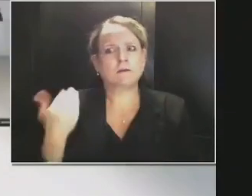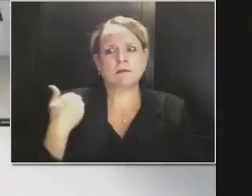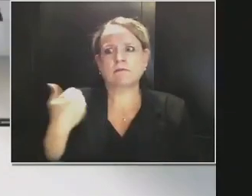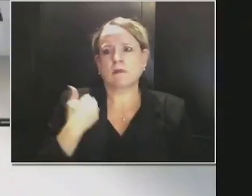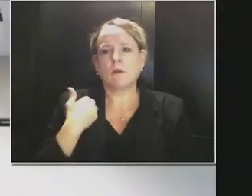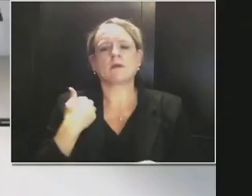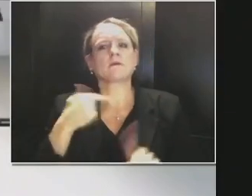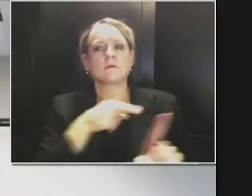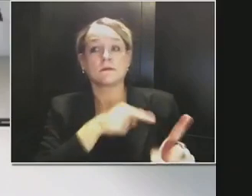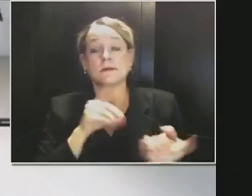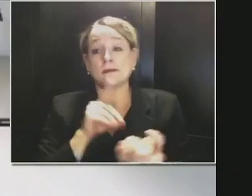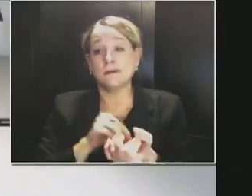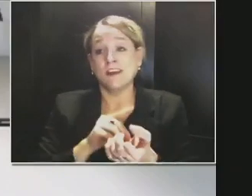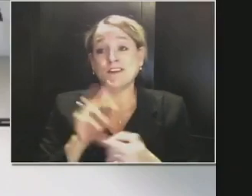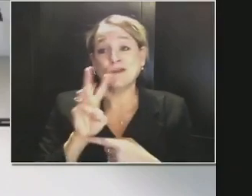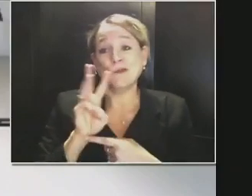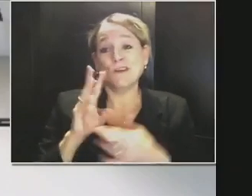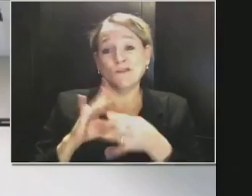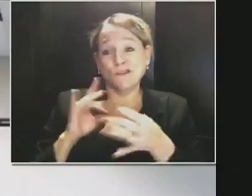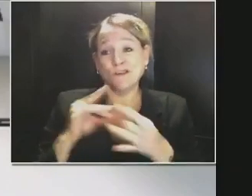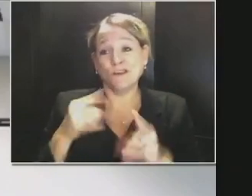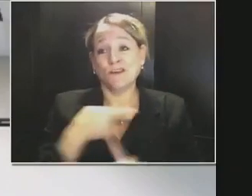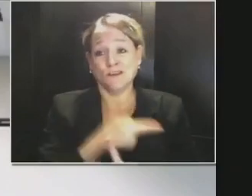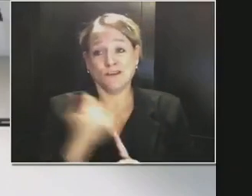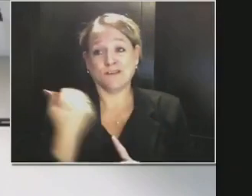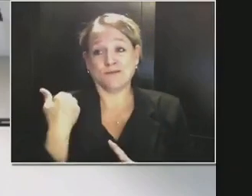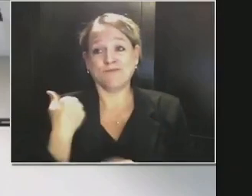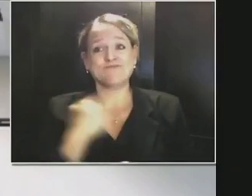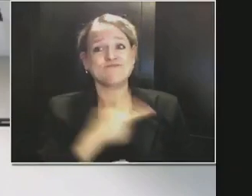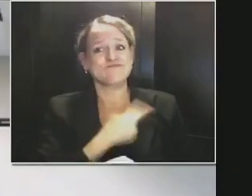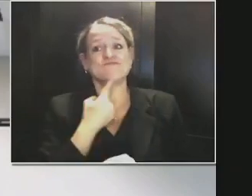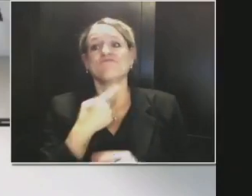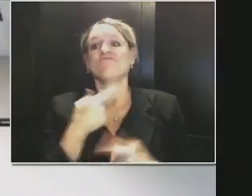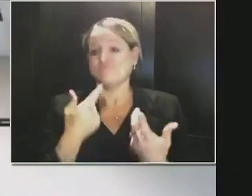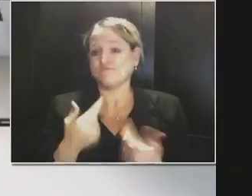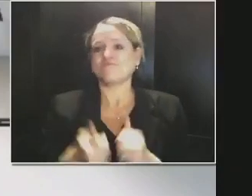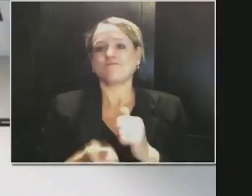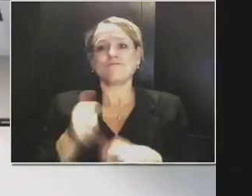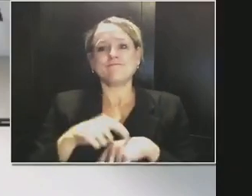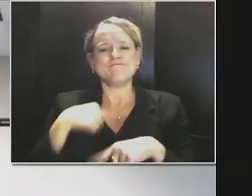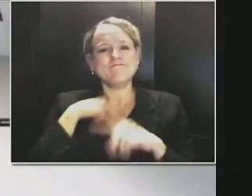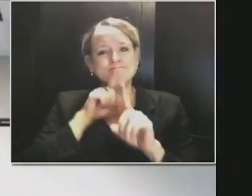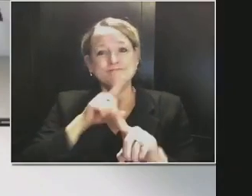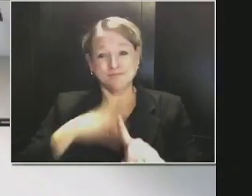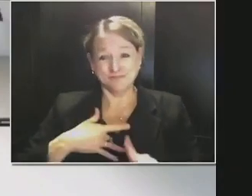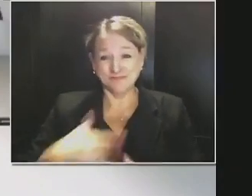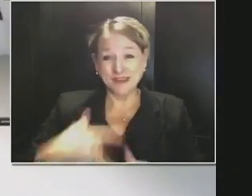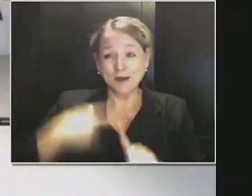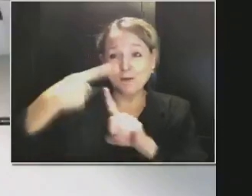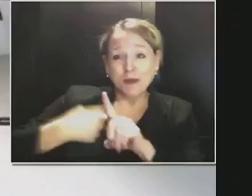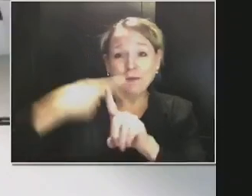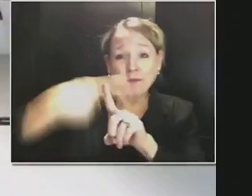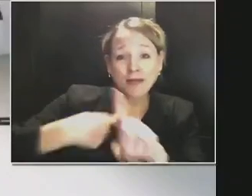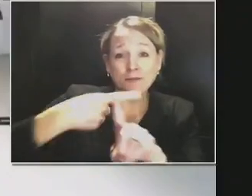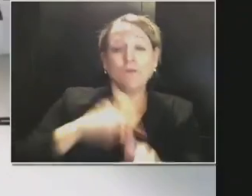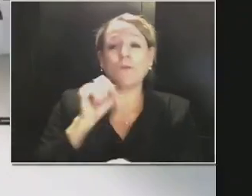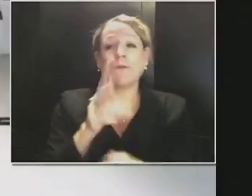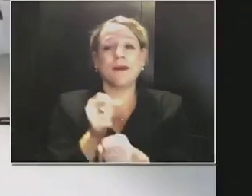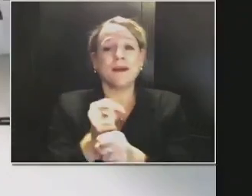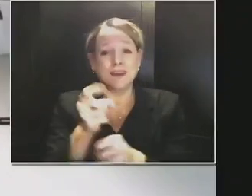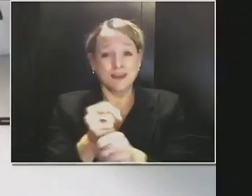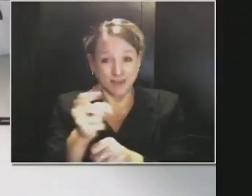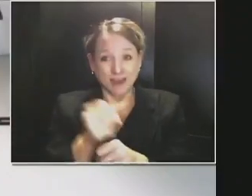annual basis. Our team has really risen to the challenge because we know how important information about